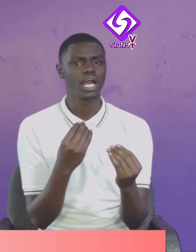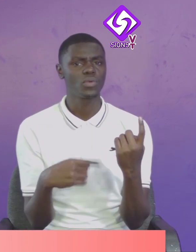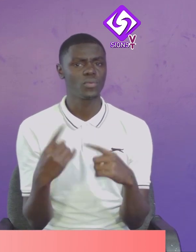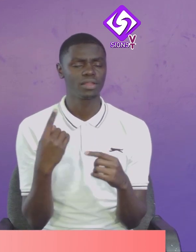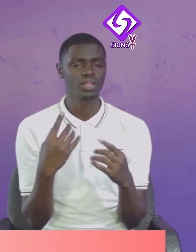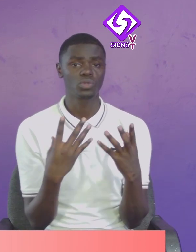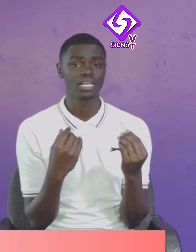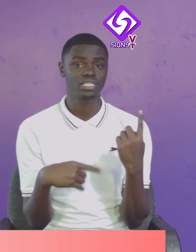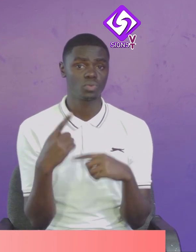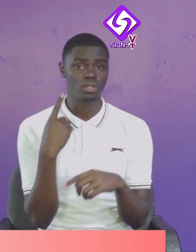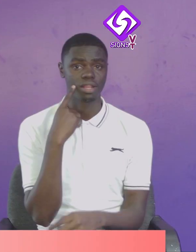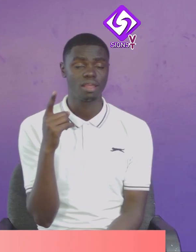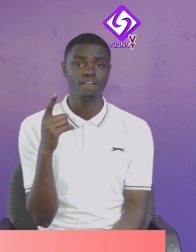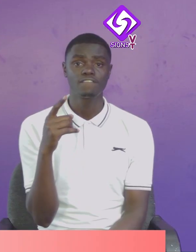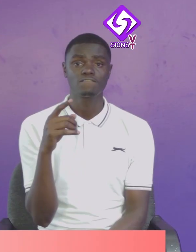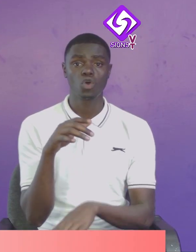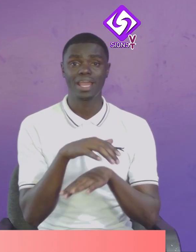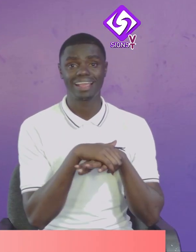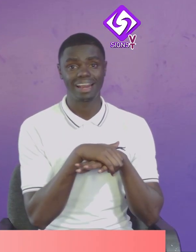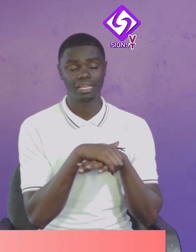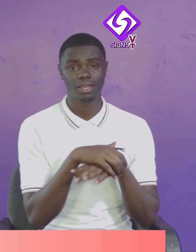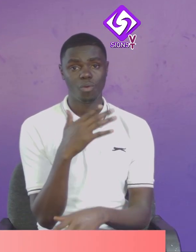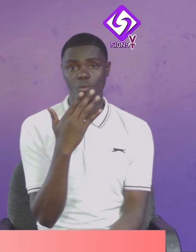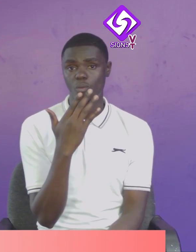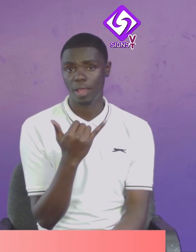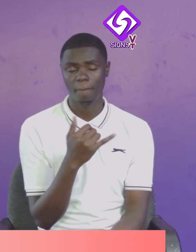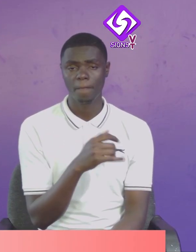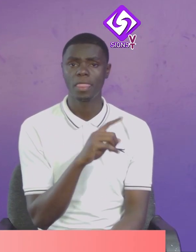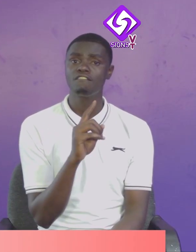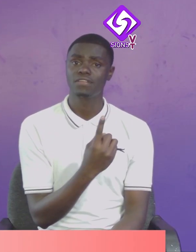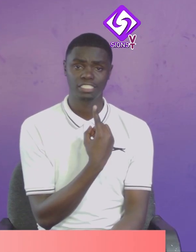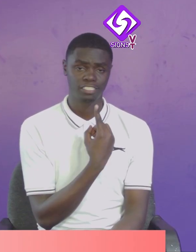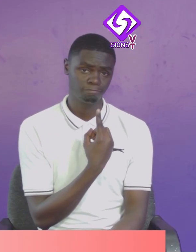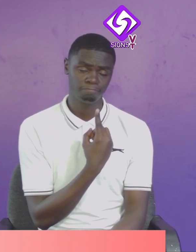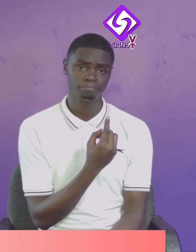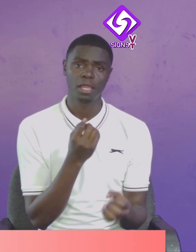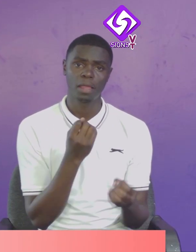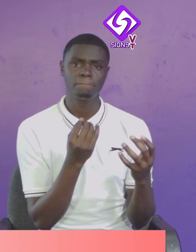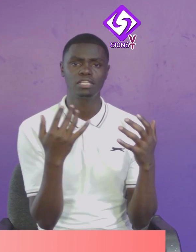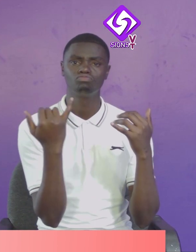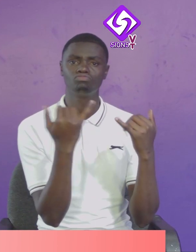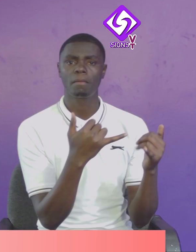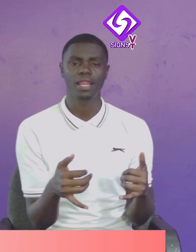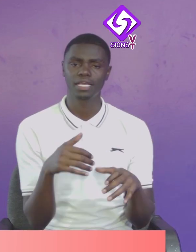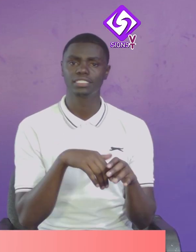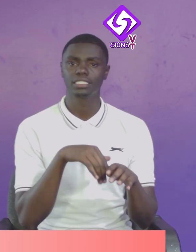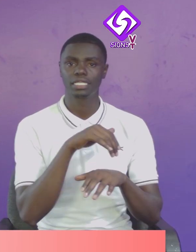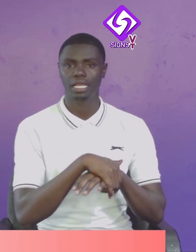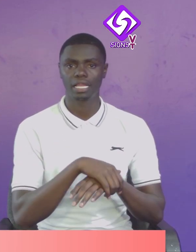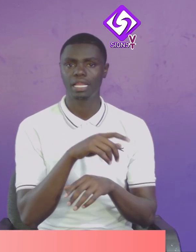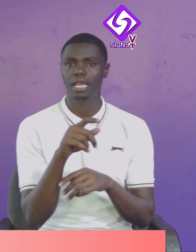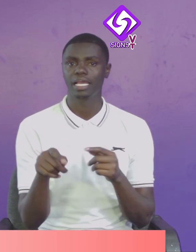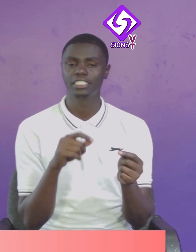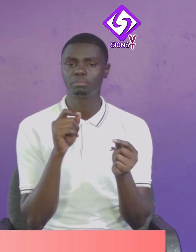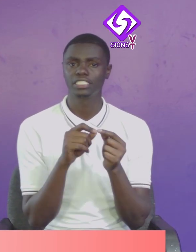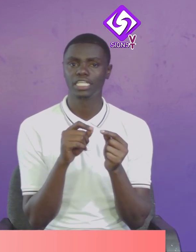easy win for England, right, knowing that, first of all, many of the players in England, especially